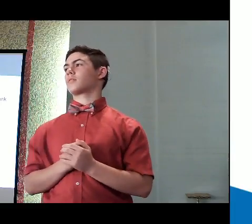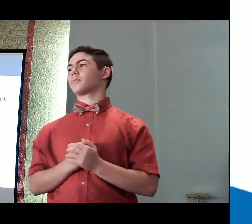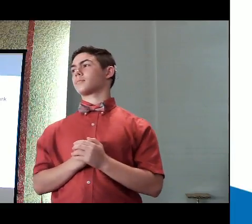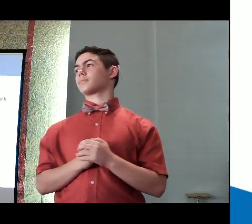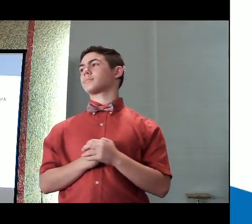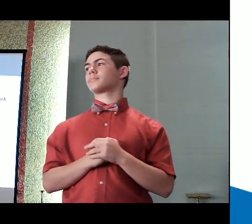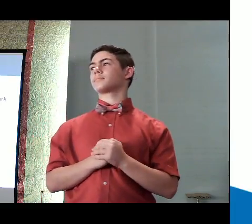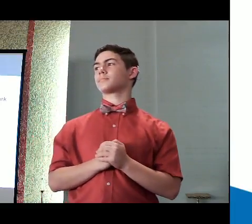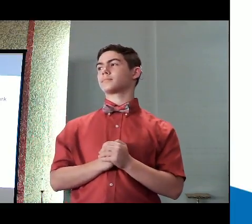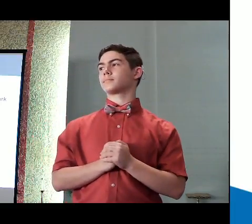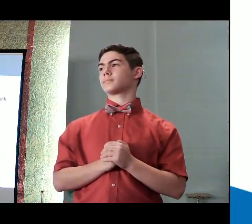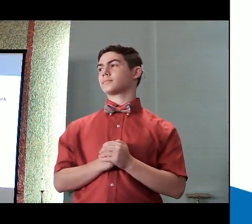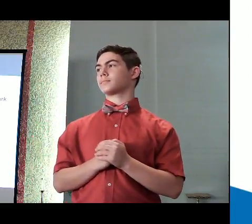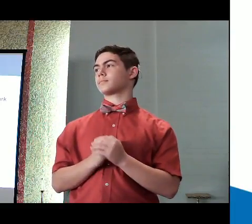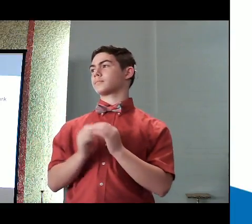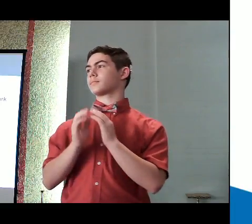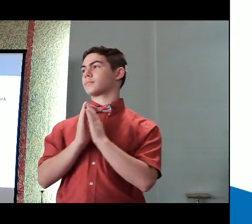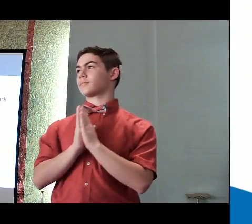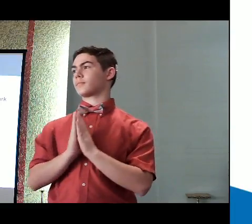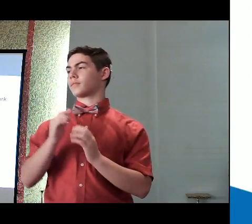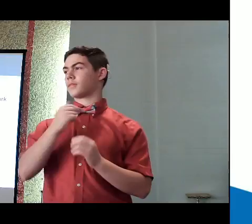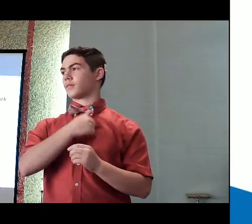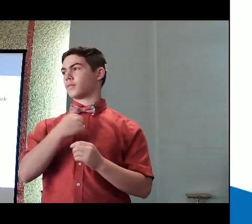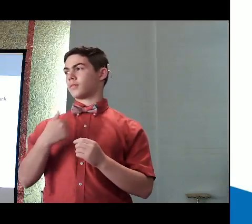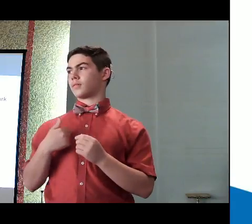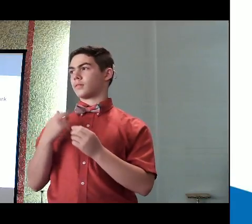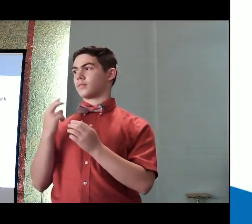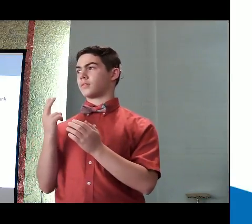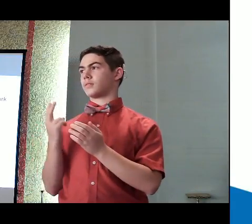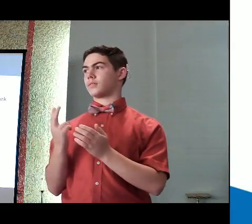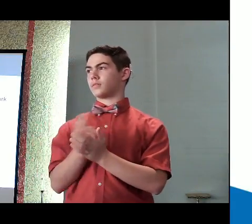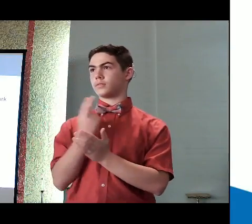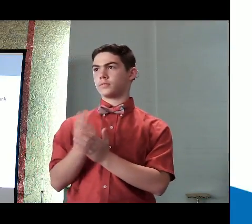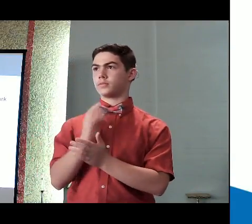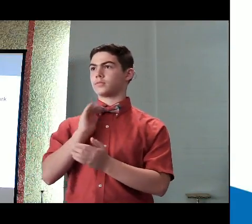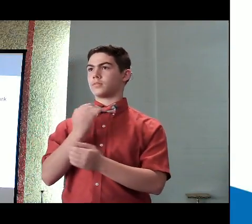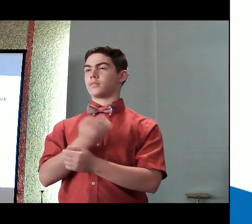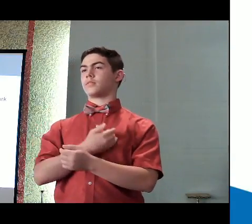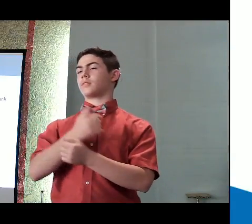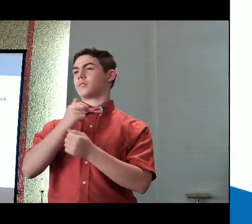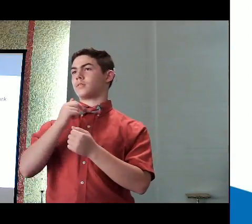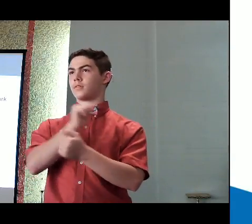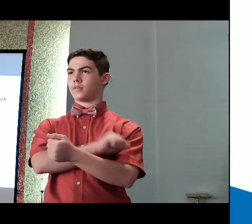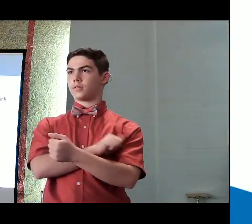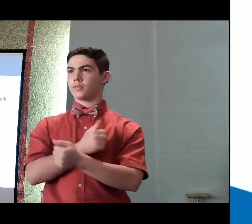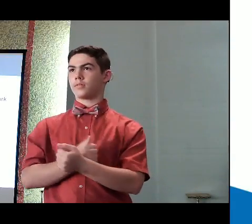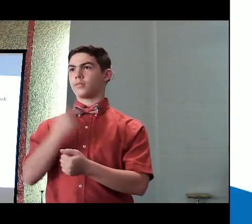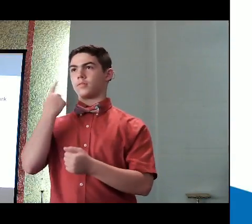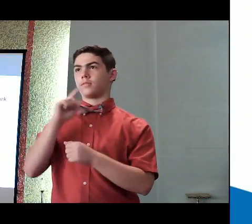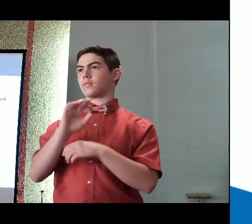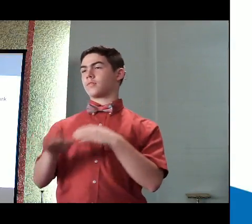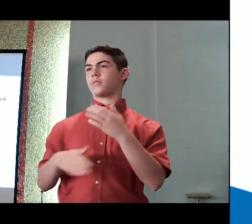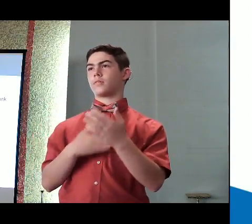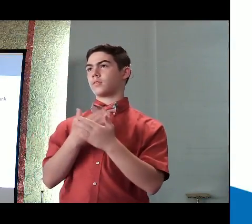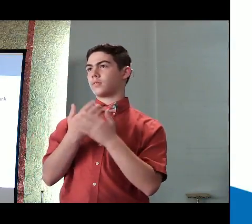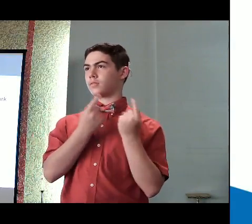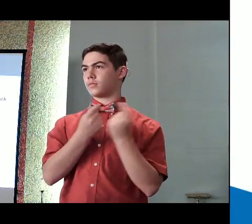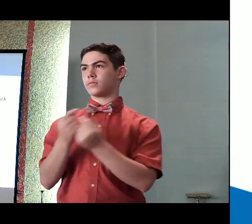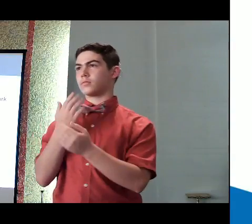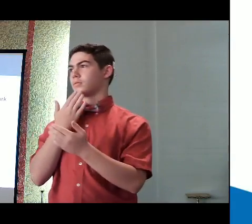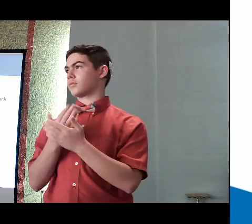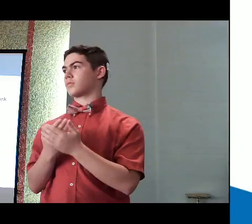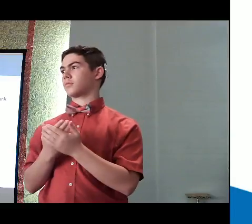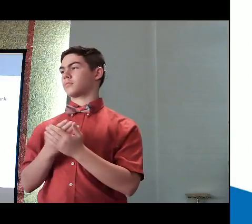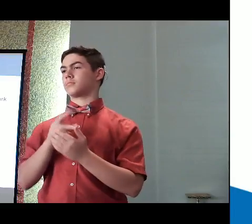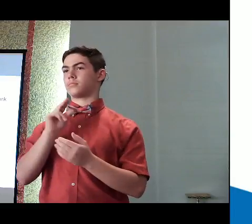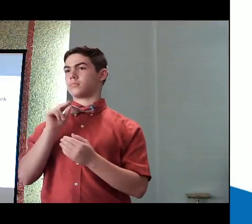the husbands that are here, we really take today's lesson to our hearts and to our minds, and that we are leaving this building really just